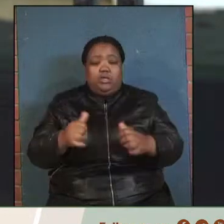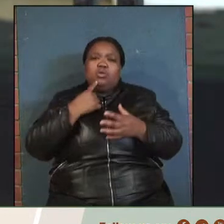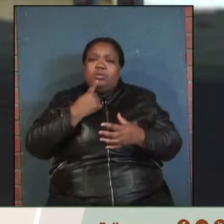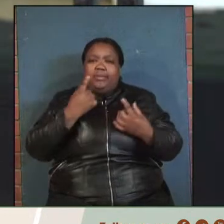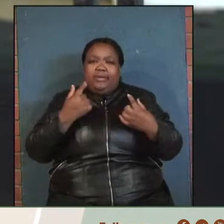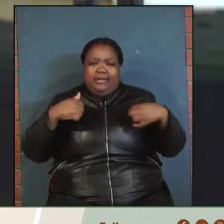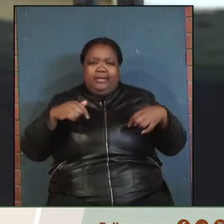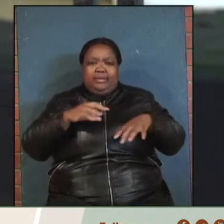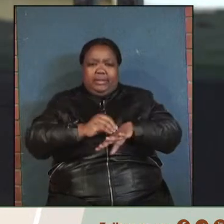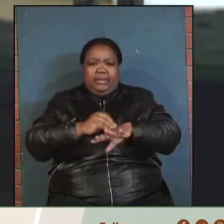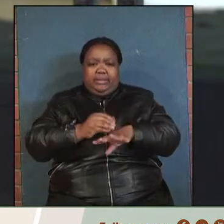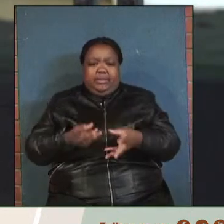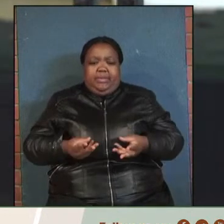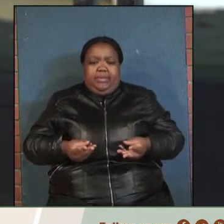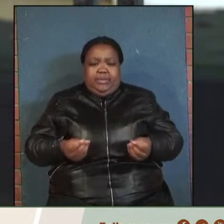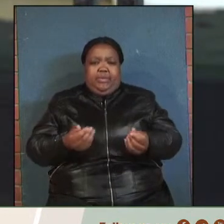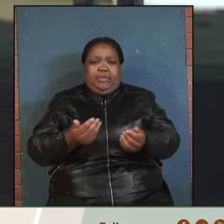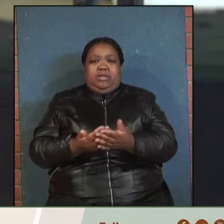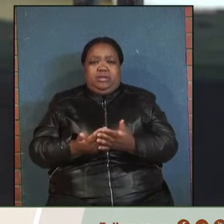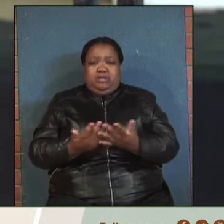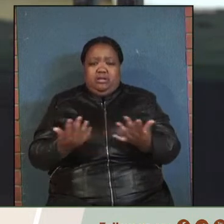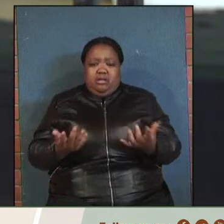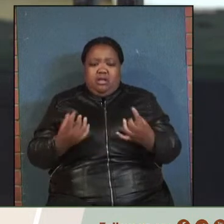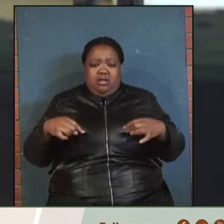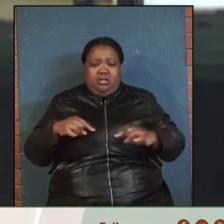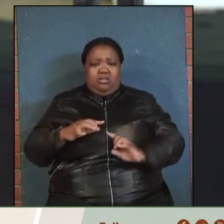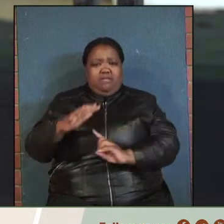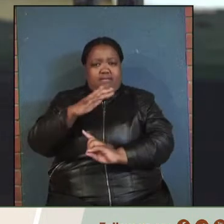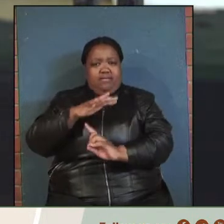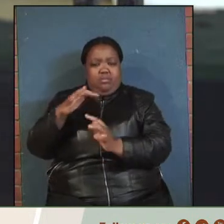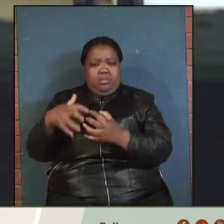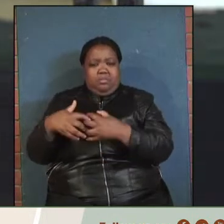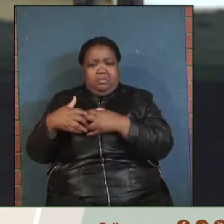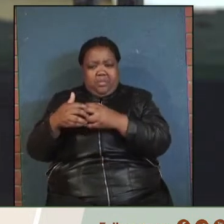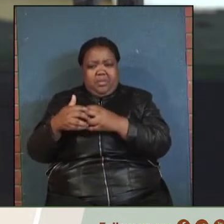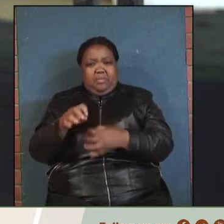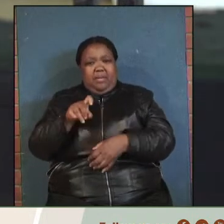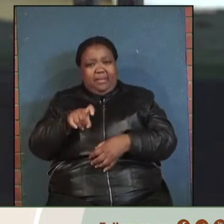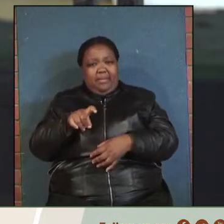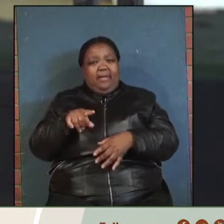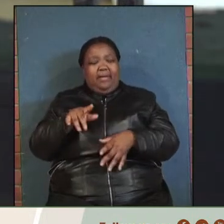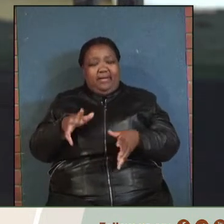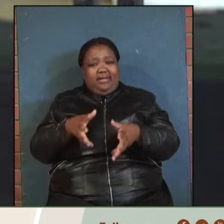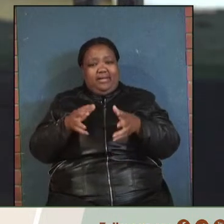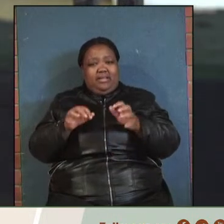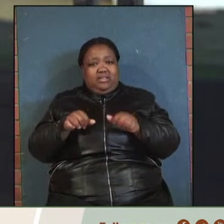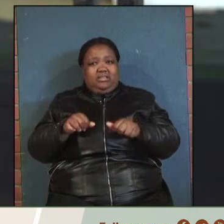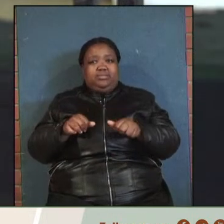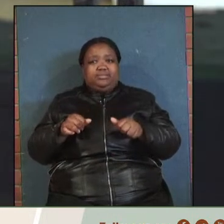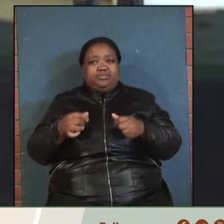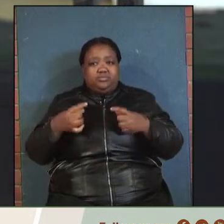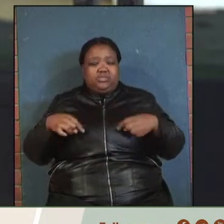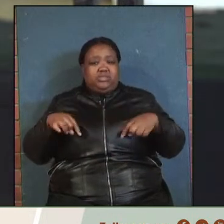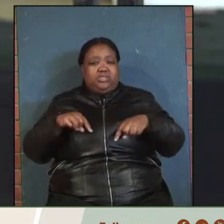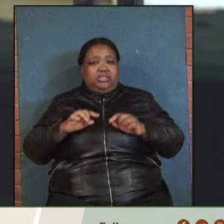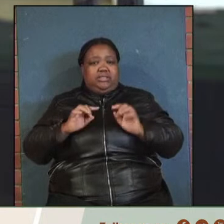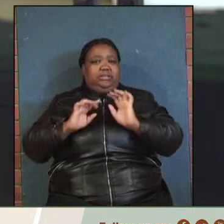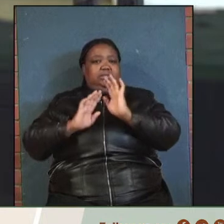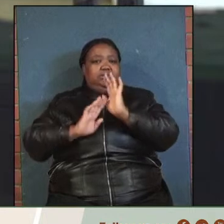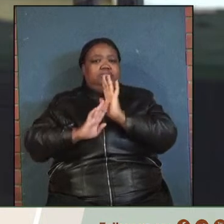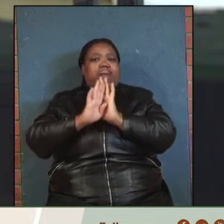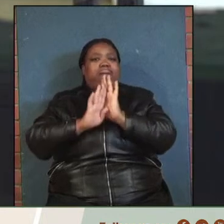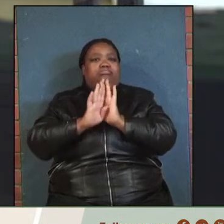asked us the environment that is stimulating and enriching so that we can produce a troop of well-developed, capable,